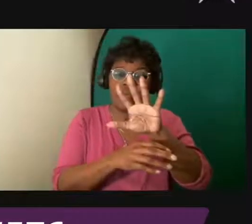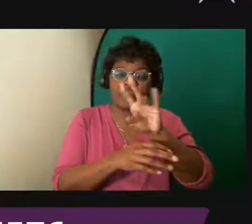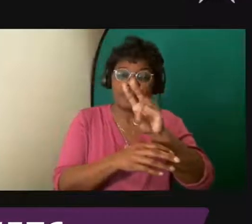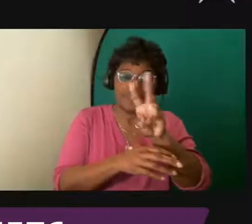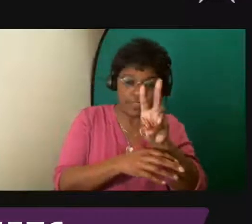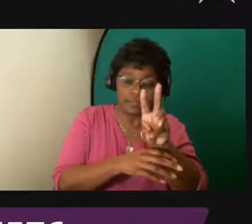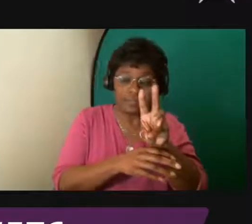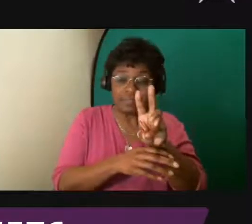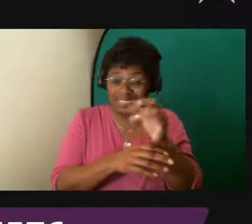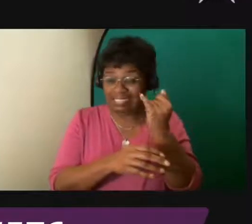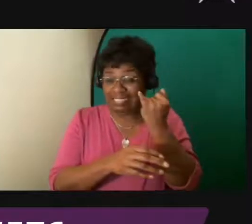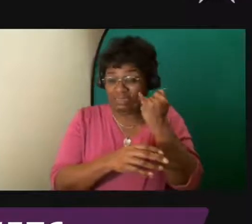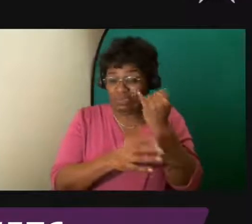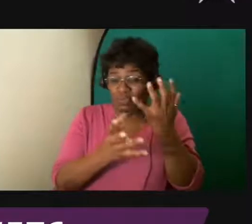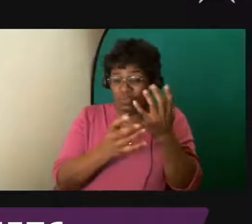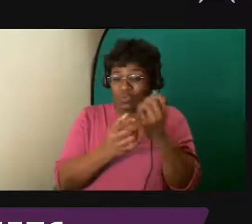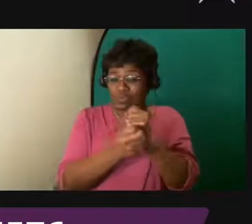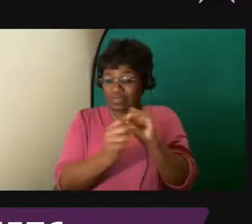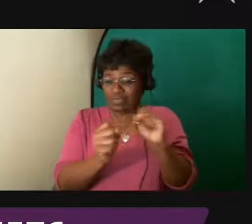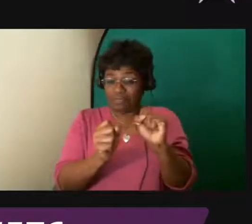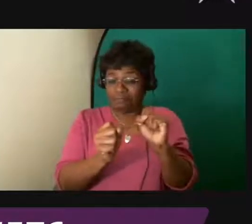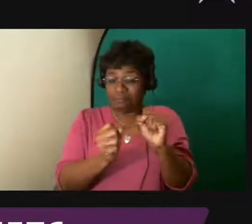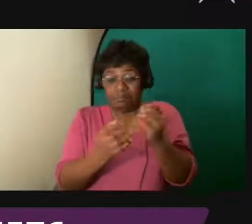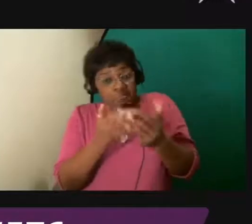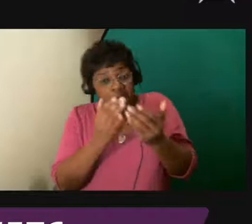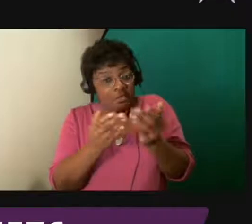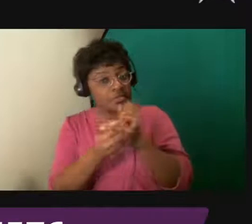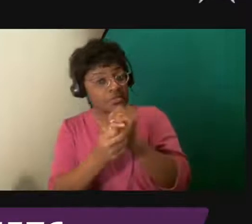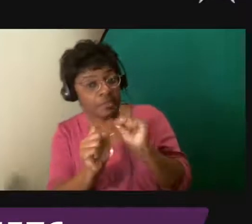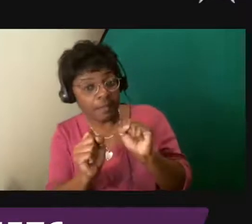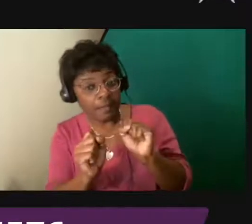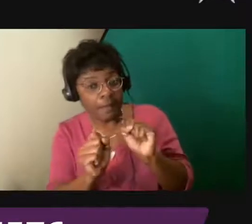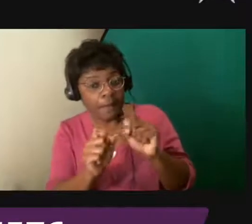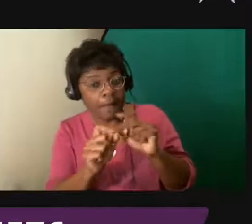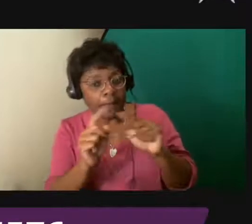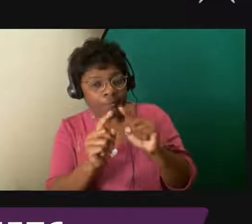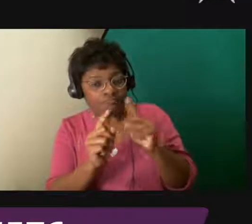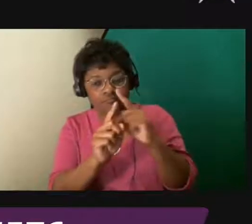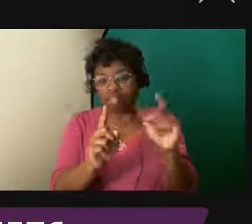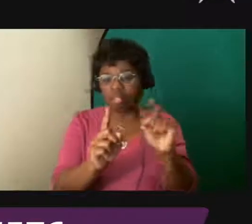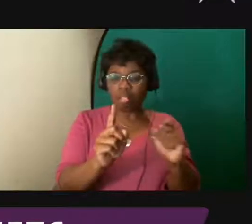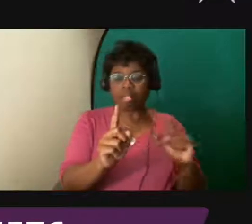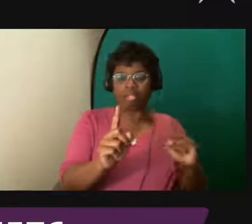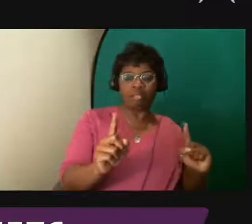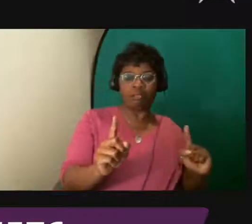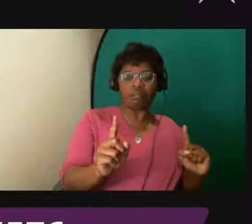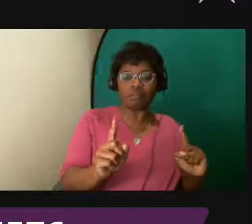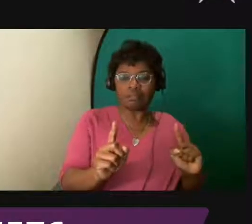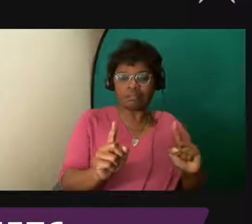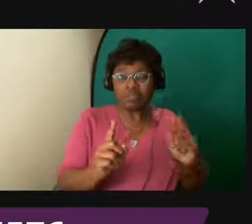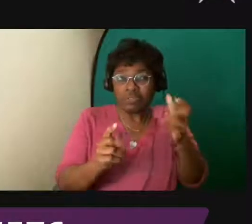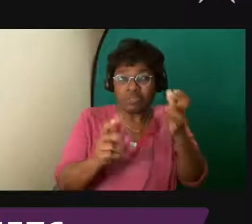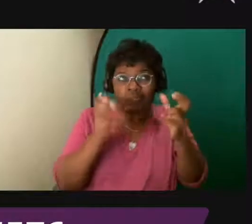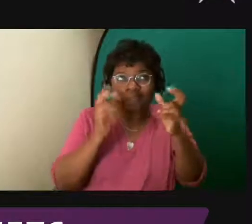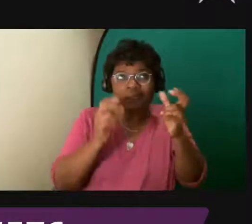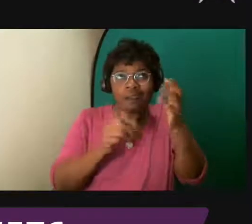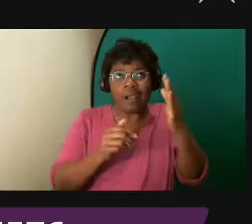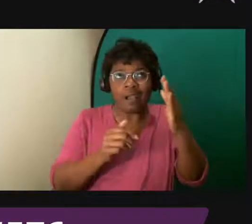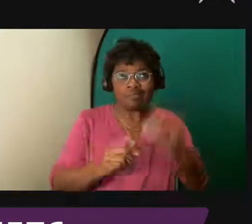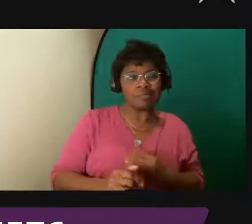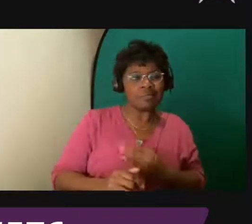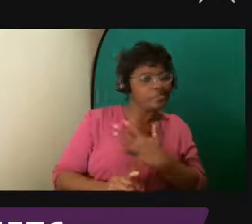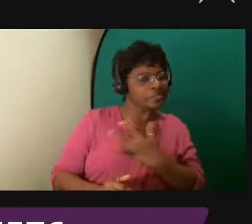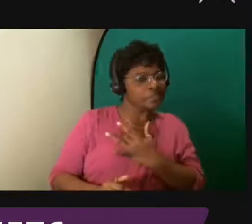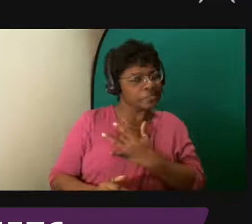84576. If you want to be saved, maybe you are saved, but you strayed away and you hear God telling you it's time to come back. If that's